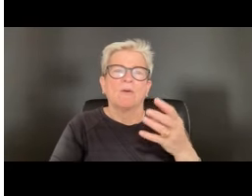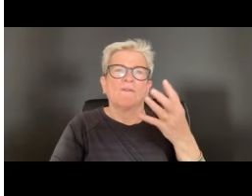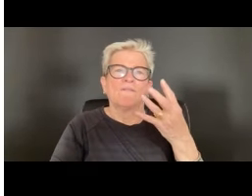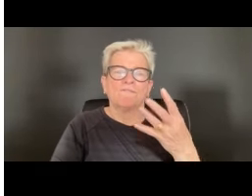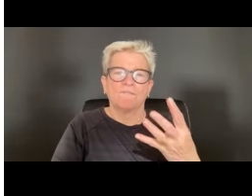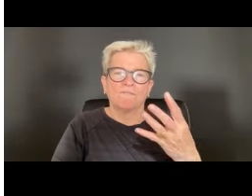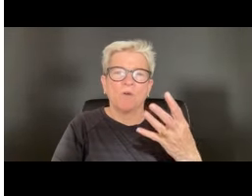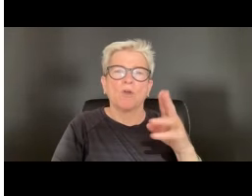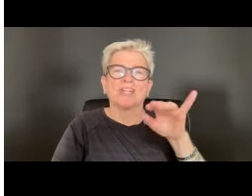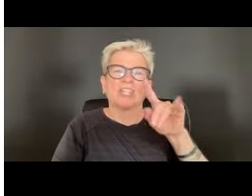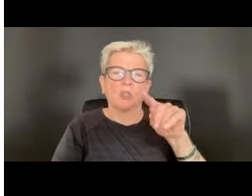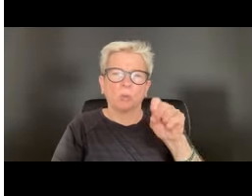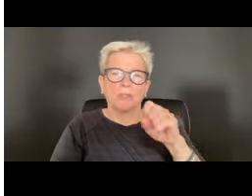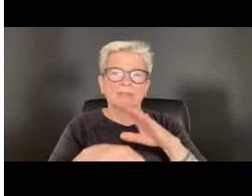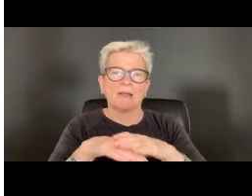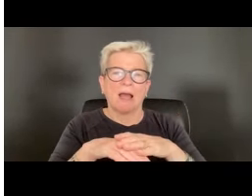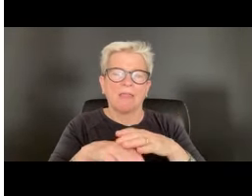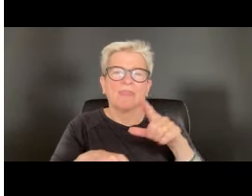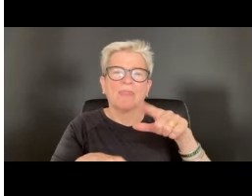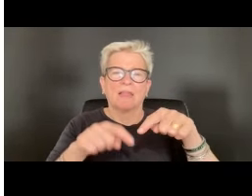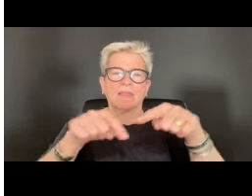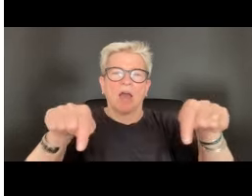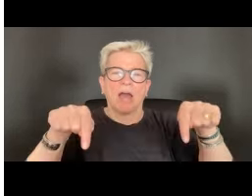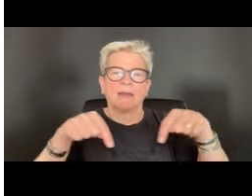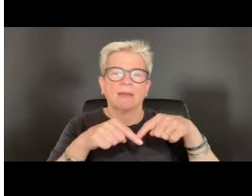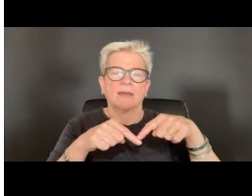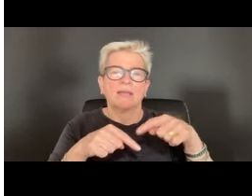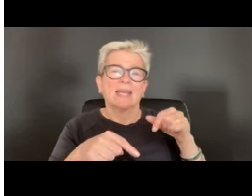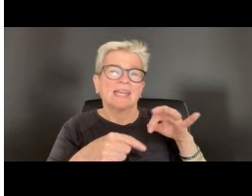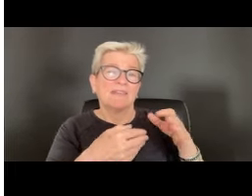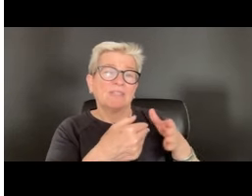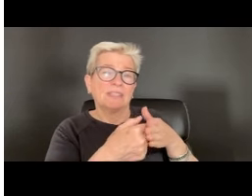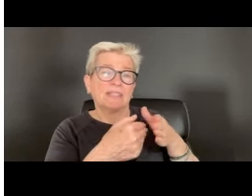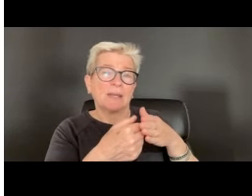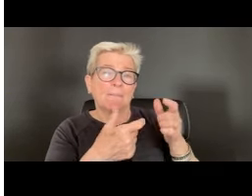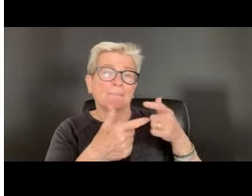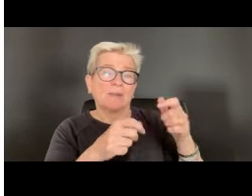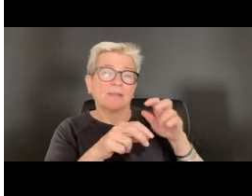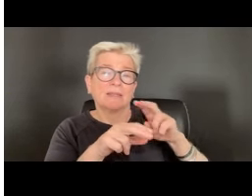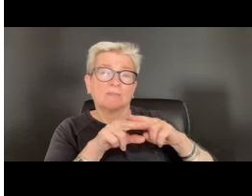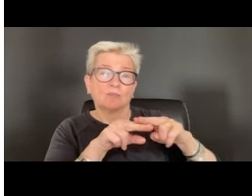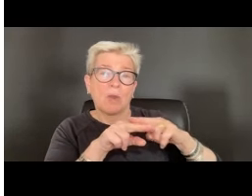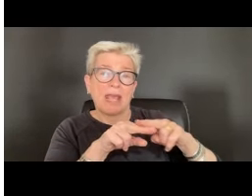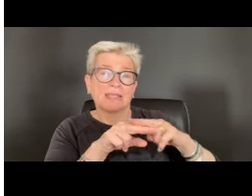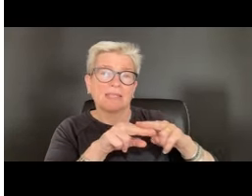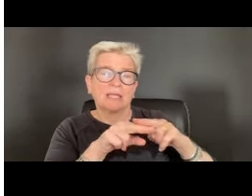lots, and 6 units in areas that are near major transit, such as light rail,